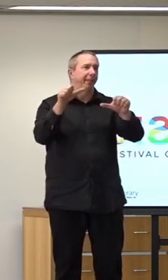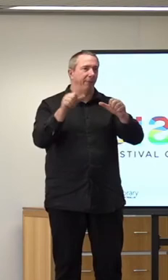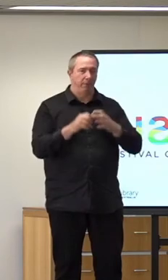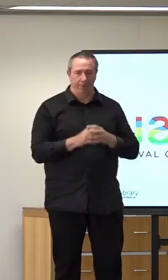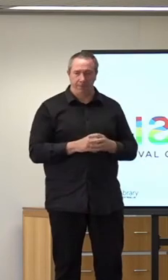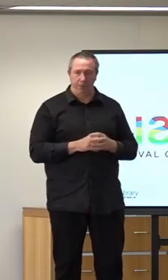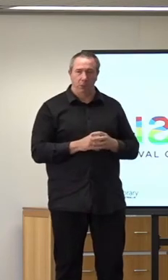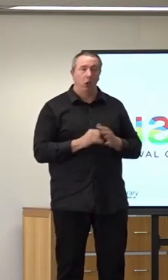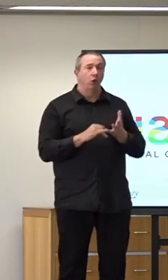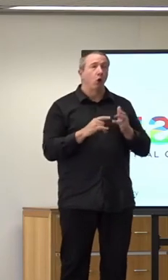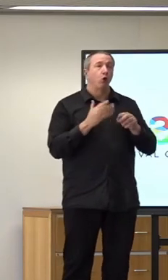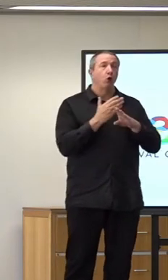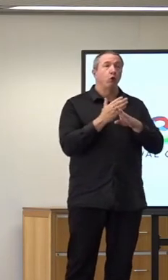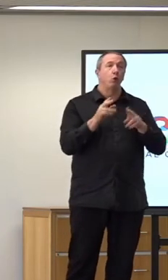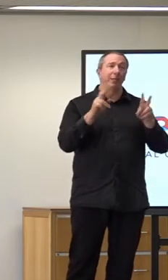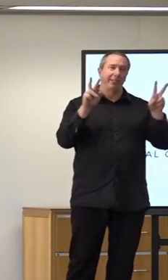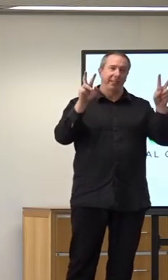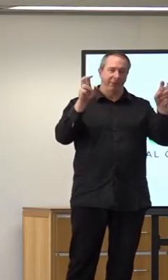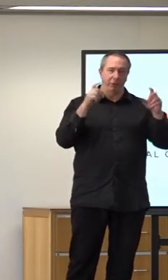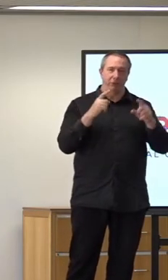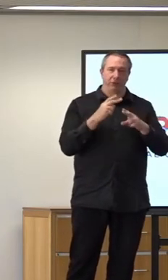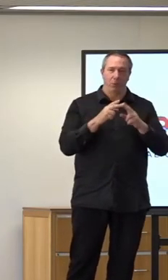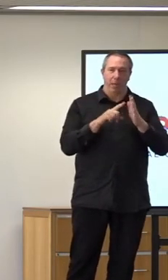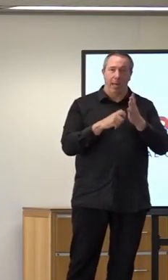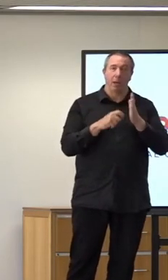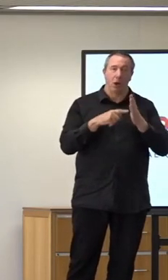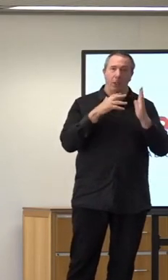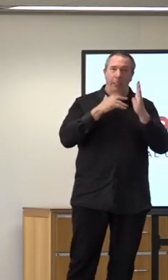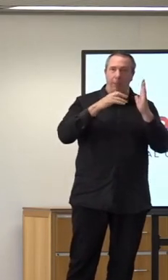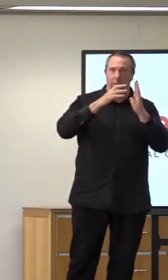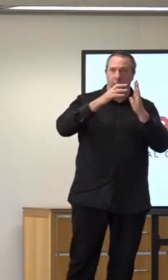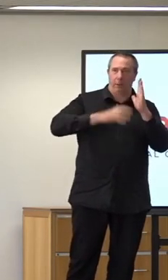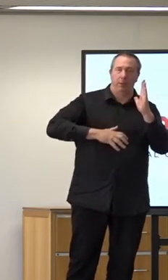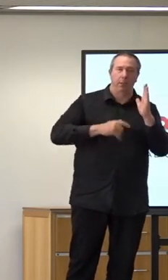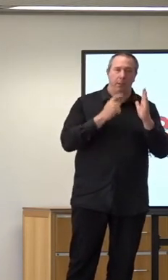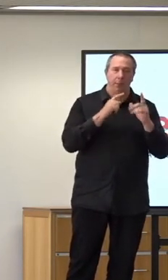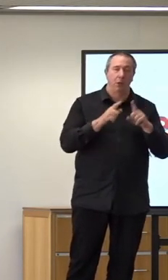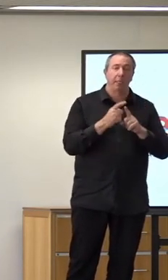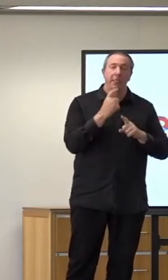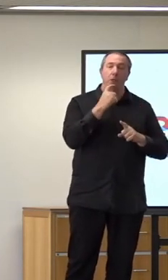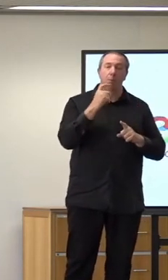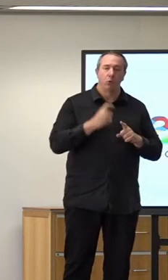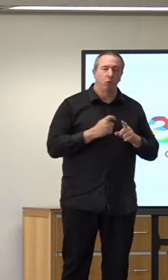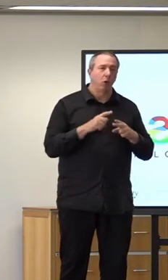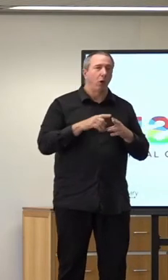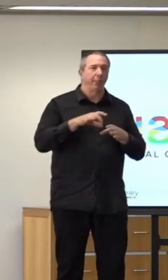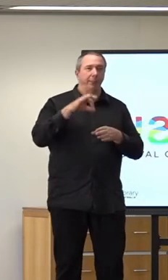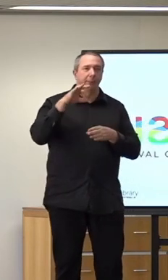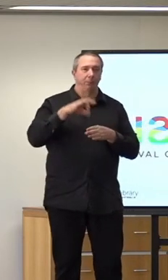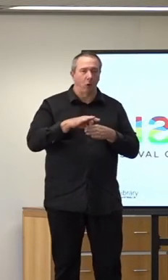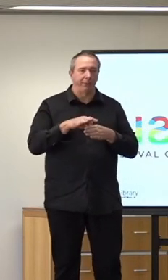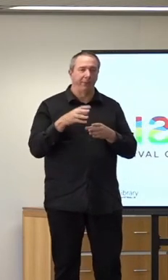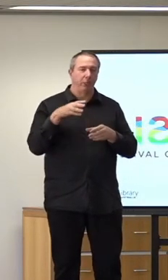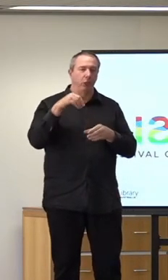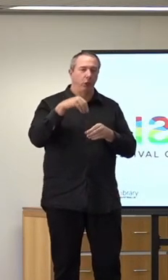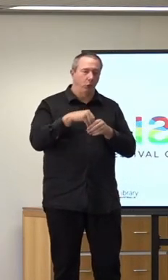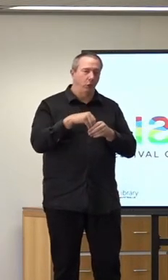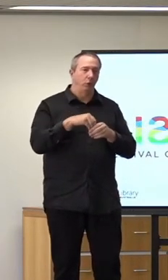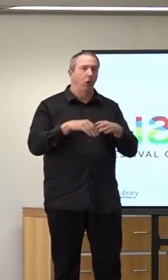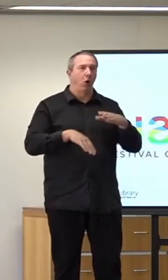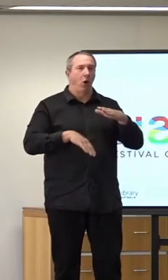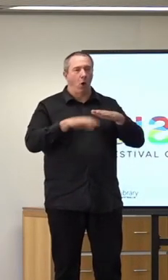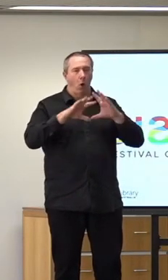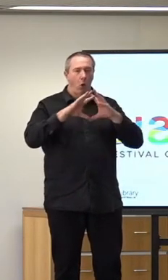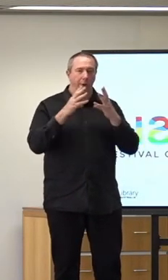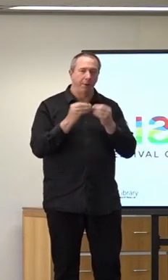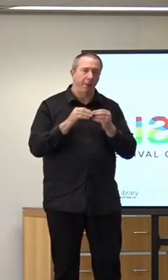So the new definition, it's probably also because it's quite long, museums are democratizing inclusive and polyphonic spaces